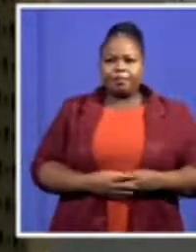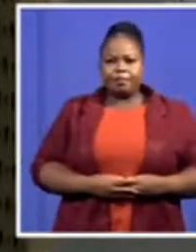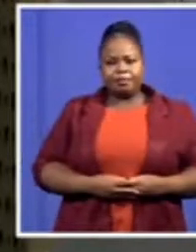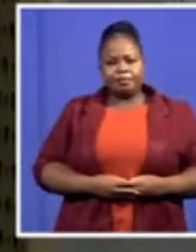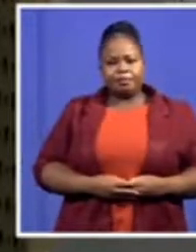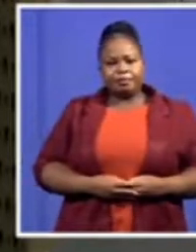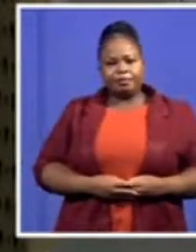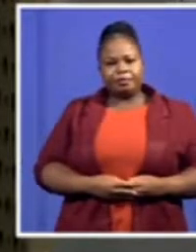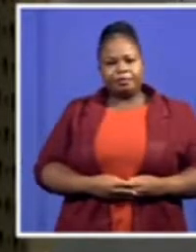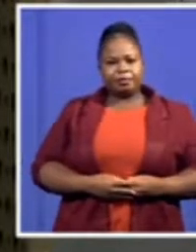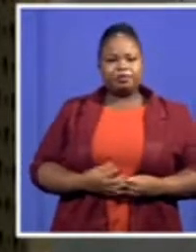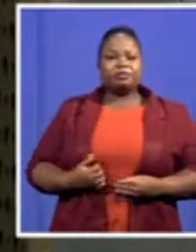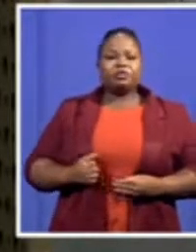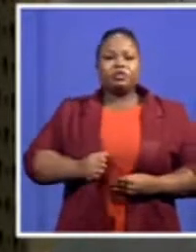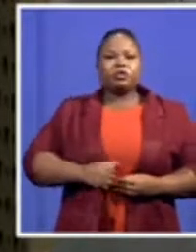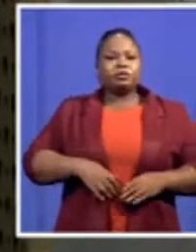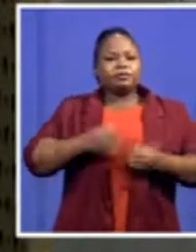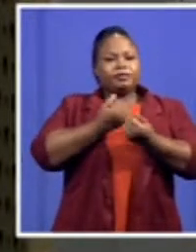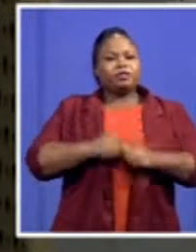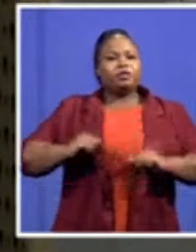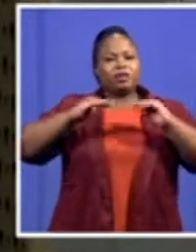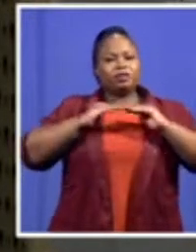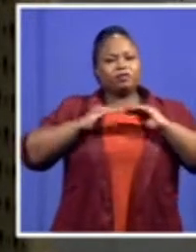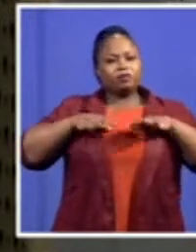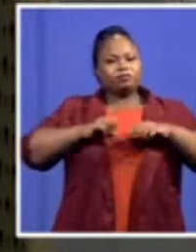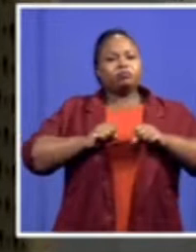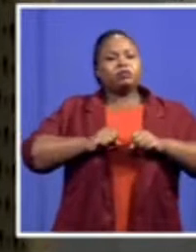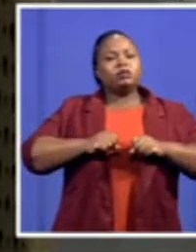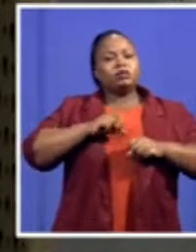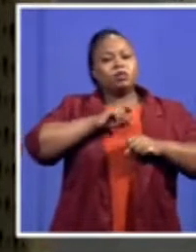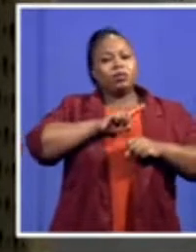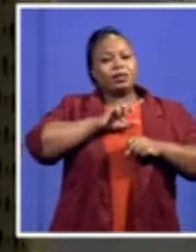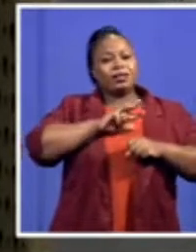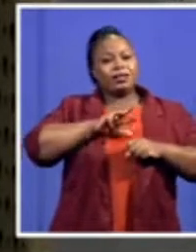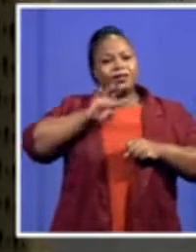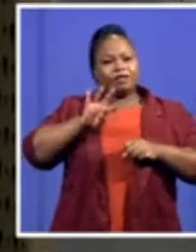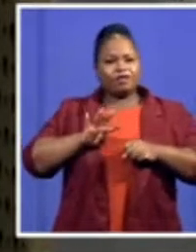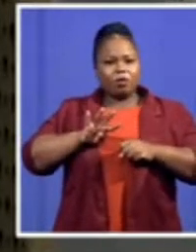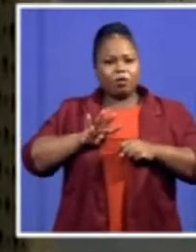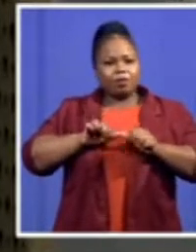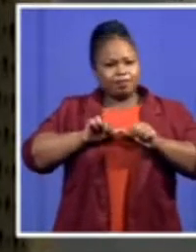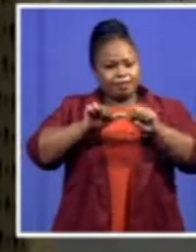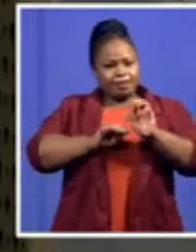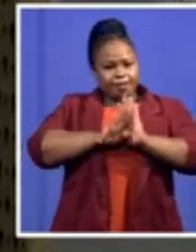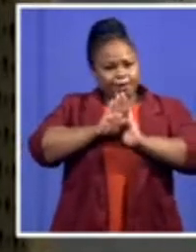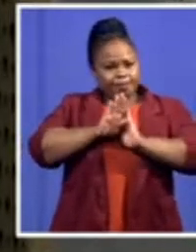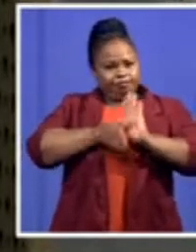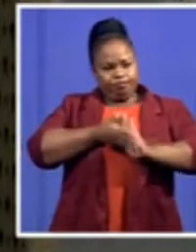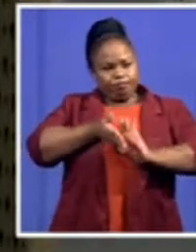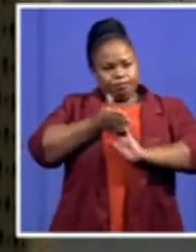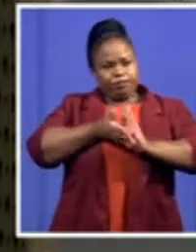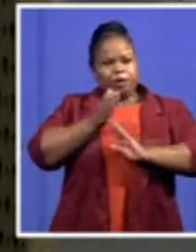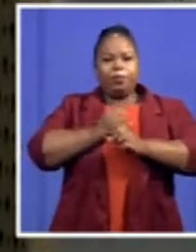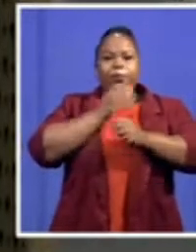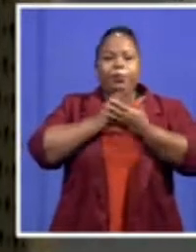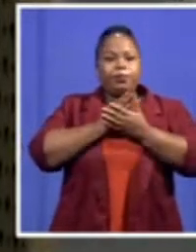democratic administrations since 1994 have had to intensify making sure that the